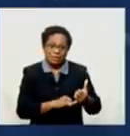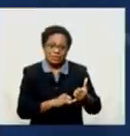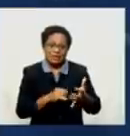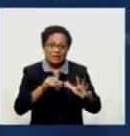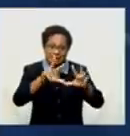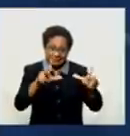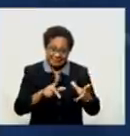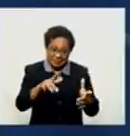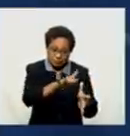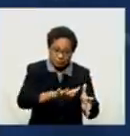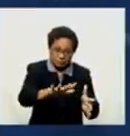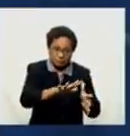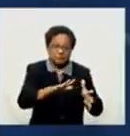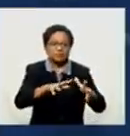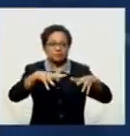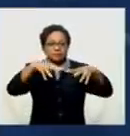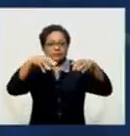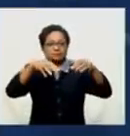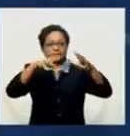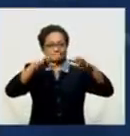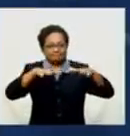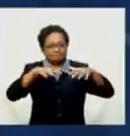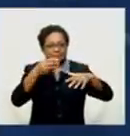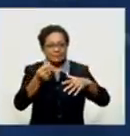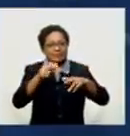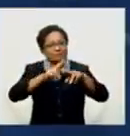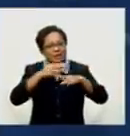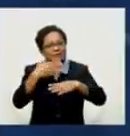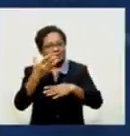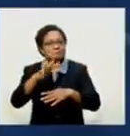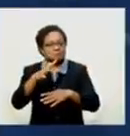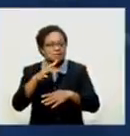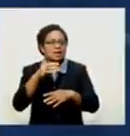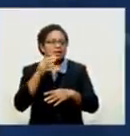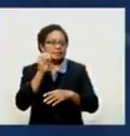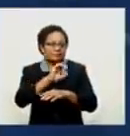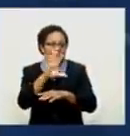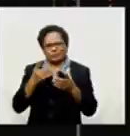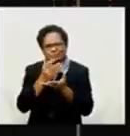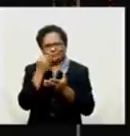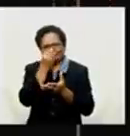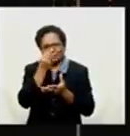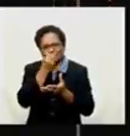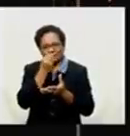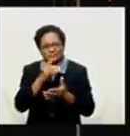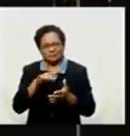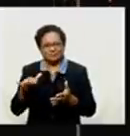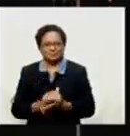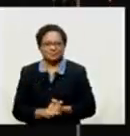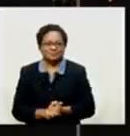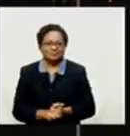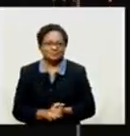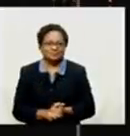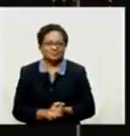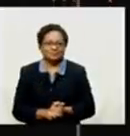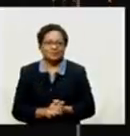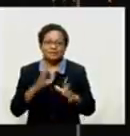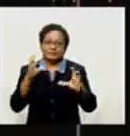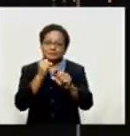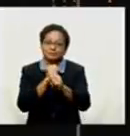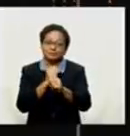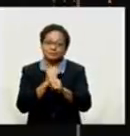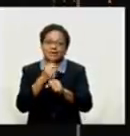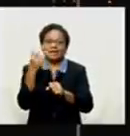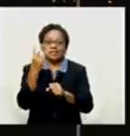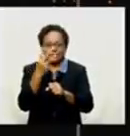interior of Viti Levu. For Friday, mainly fine conditions with cool nights. And recapping our main stories, 13